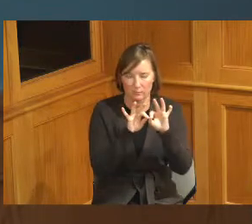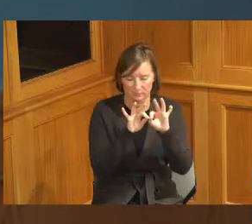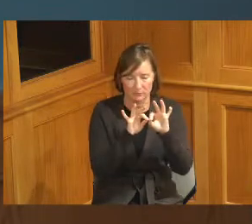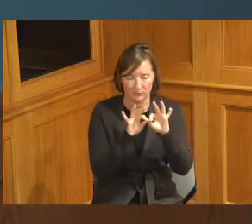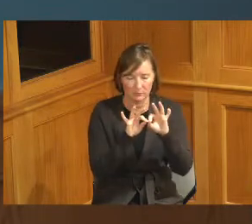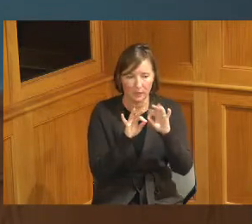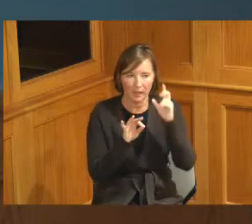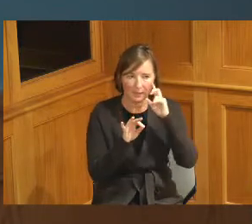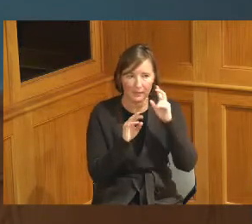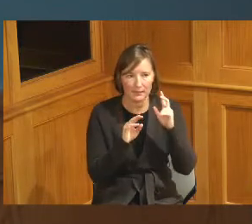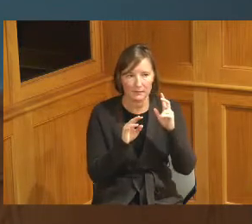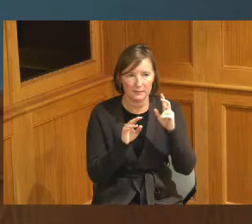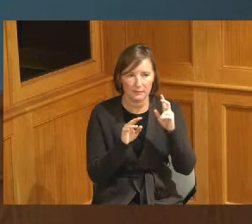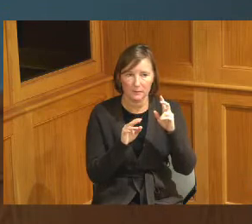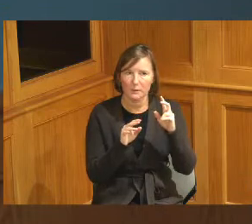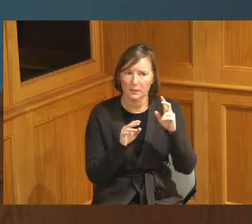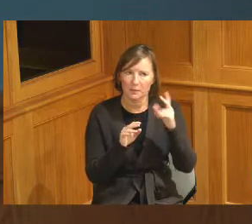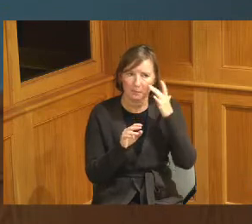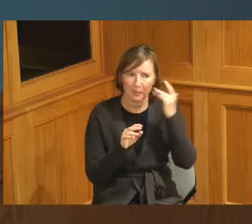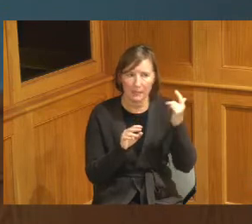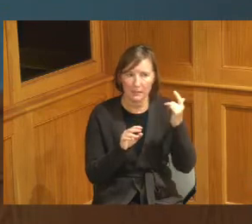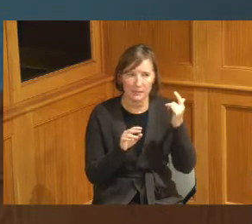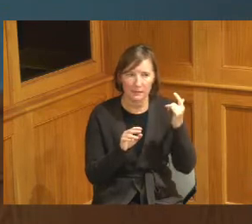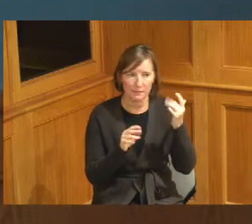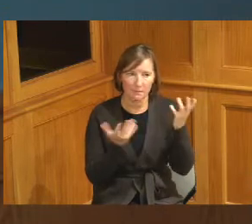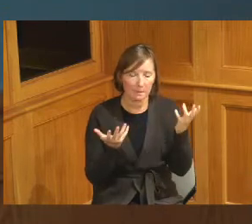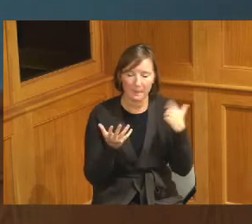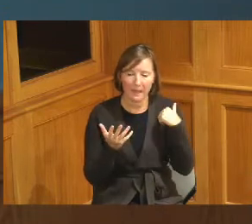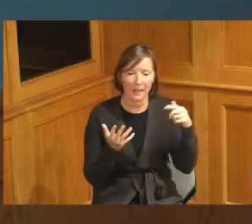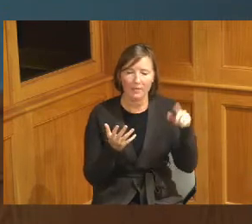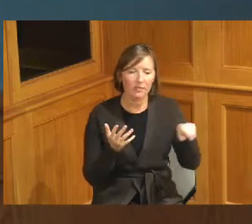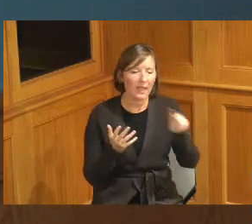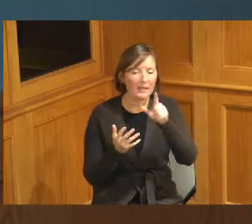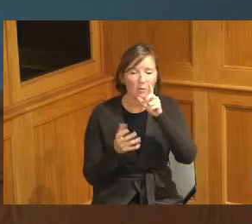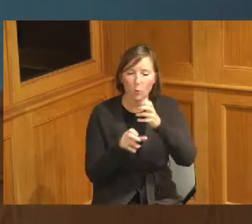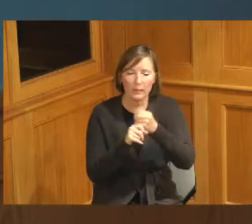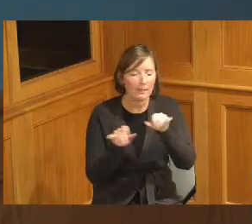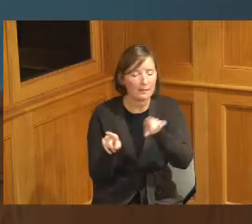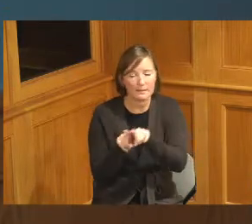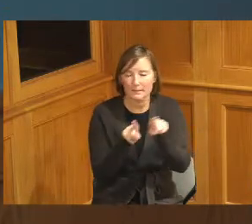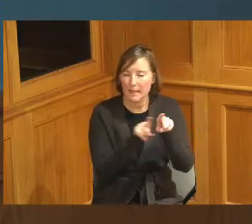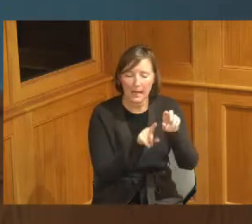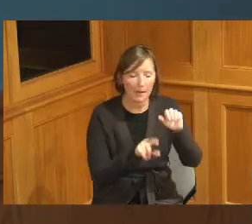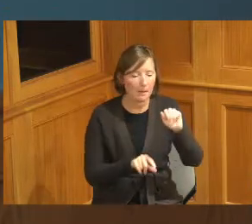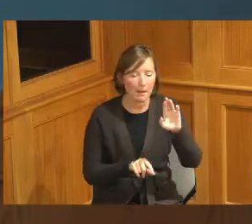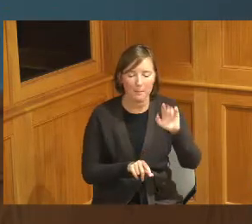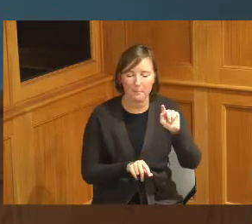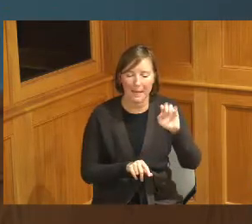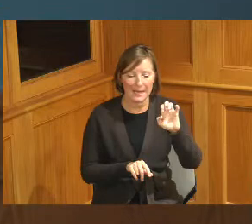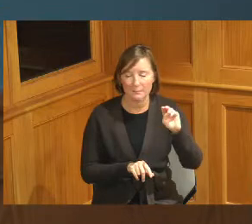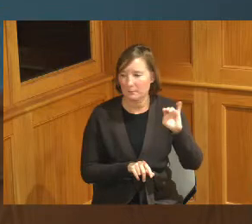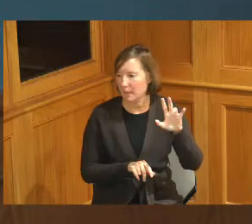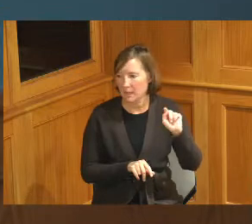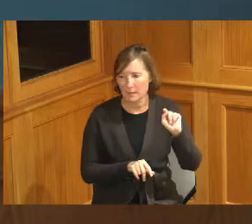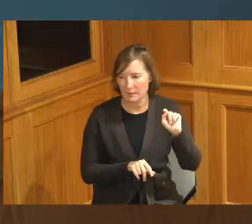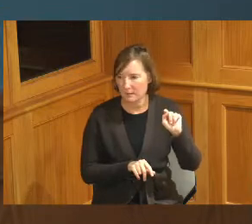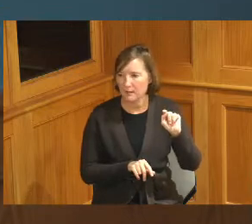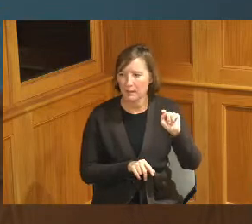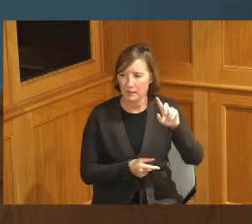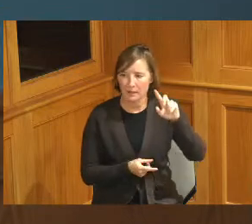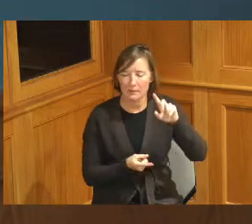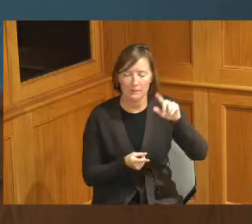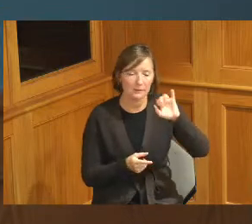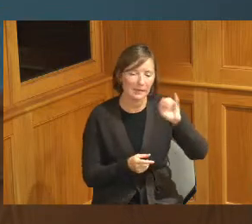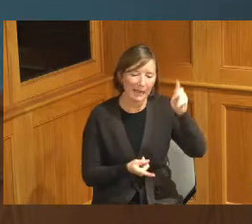I think it's because these businesses, they don't get the same abatements. Every time somebody else comes, they got abatements, they got all these tools, they